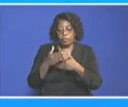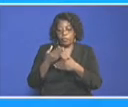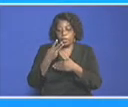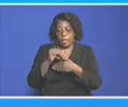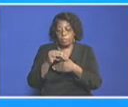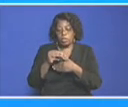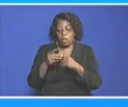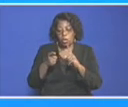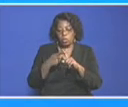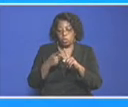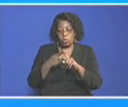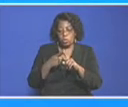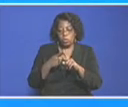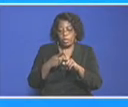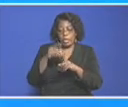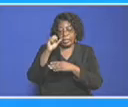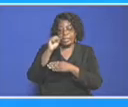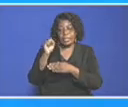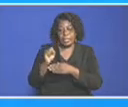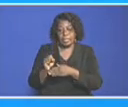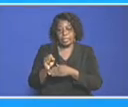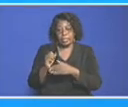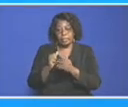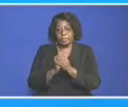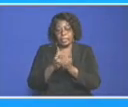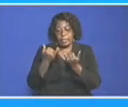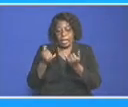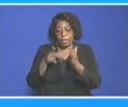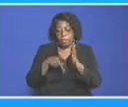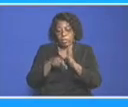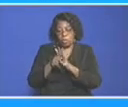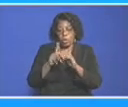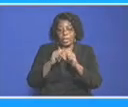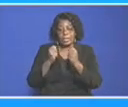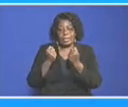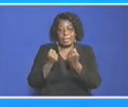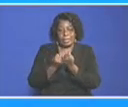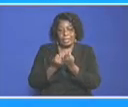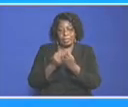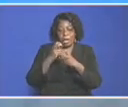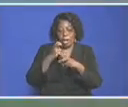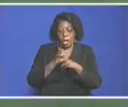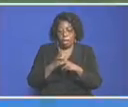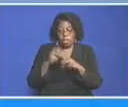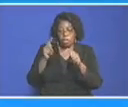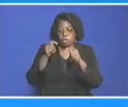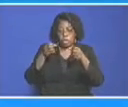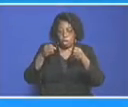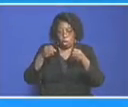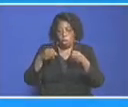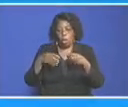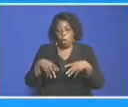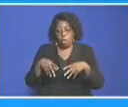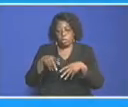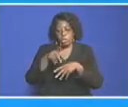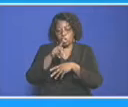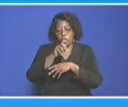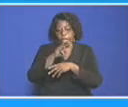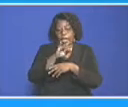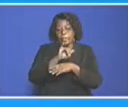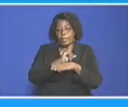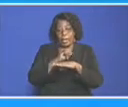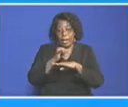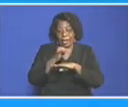they wanted for the Bahamas' under-20 women's national soccer team, dropping a tough 2-0 loss to the Cayman Islands in their opening game,